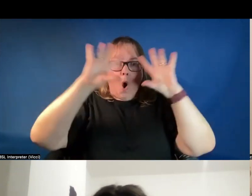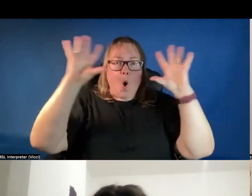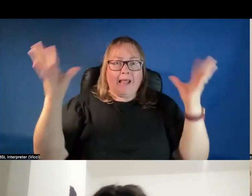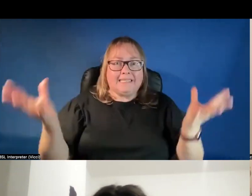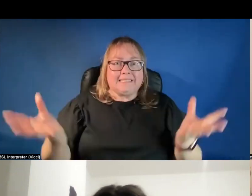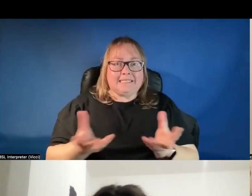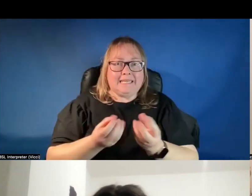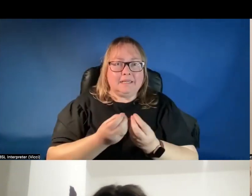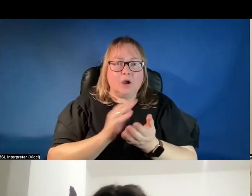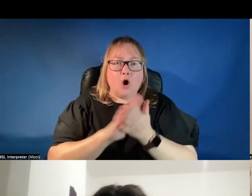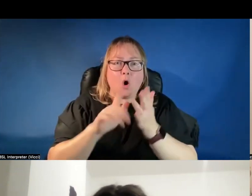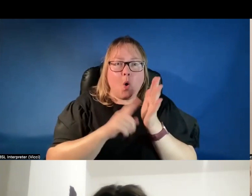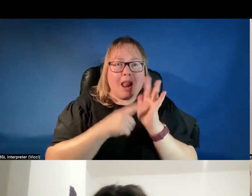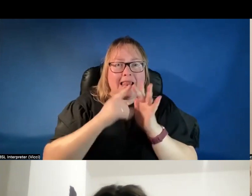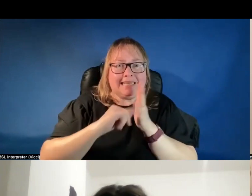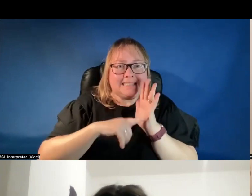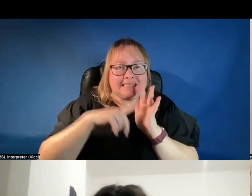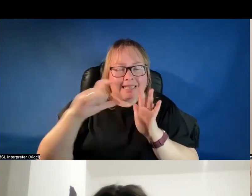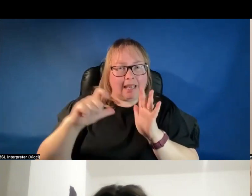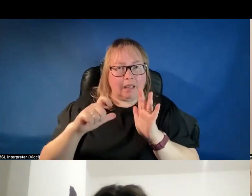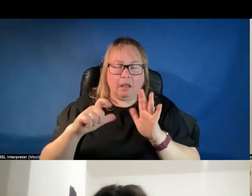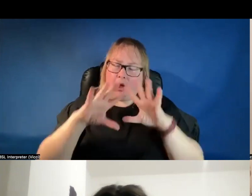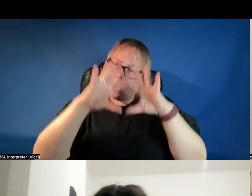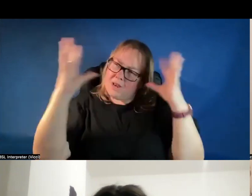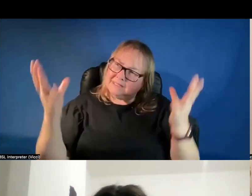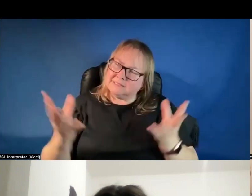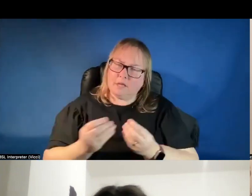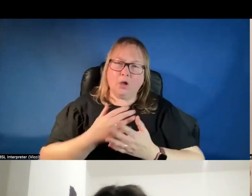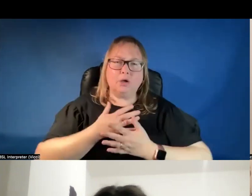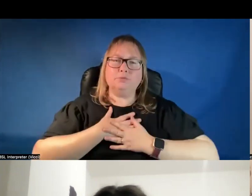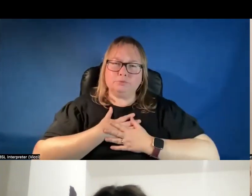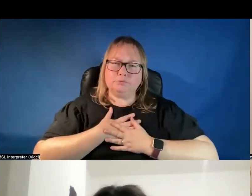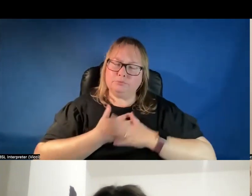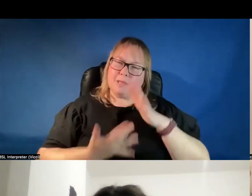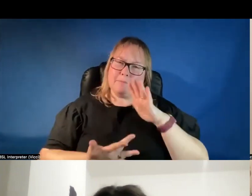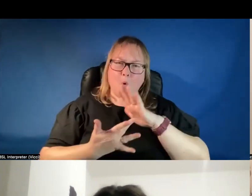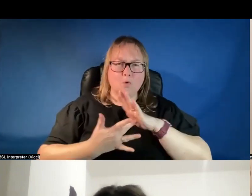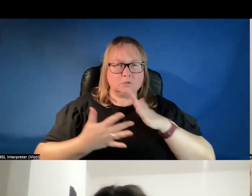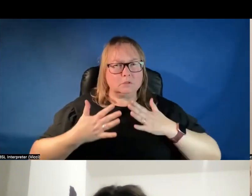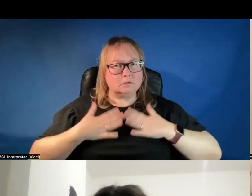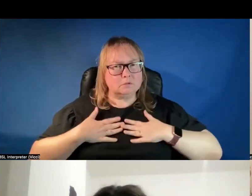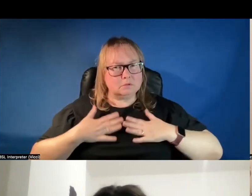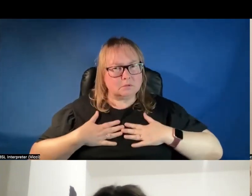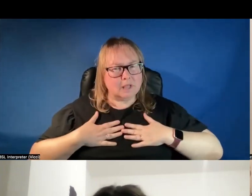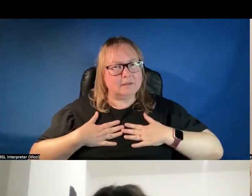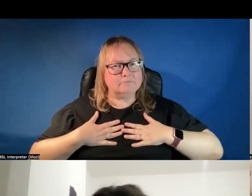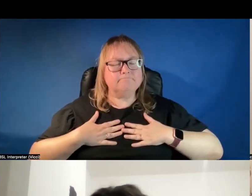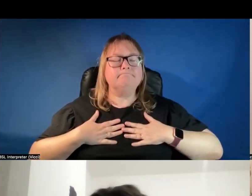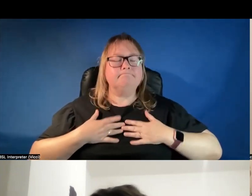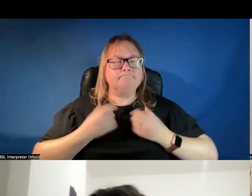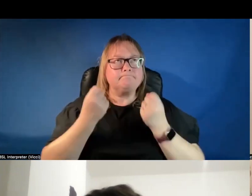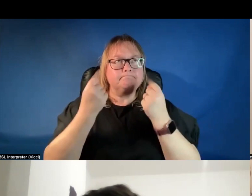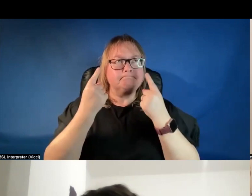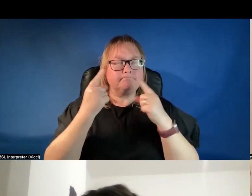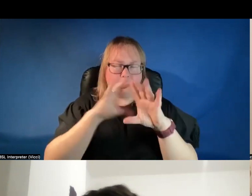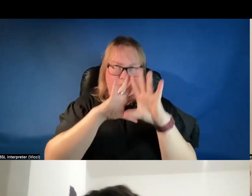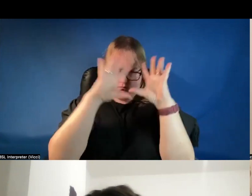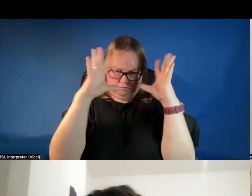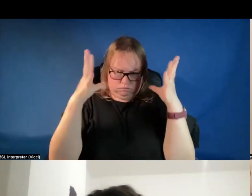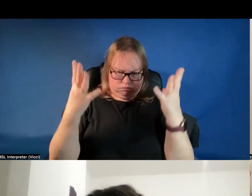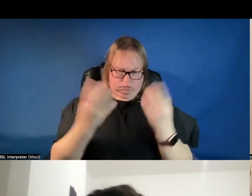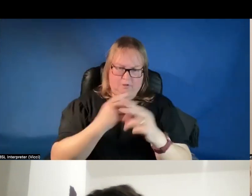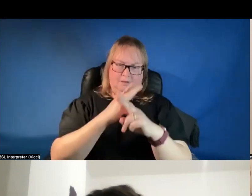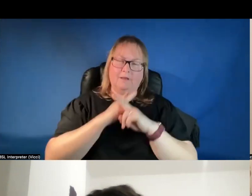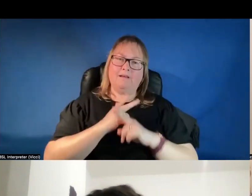I find really important for myself, and I use it for my own self-care. So, you know,